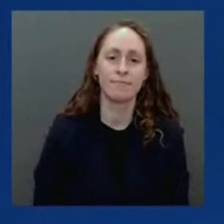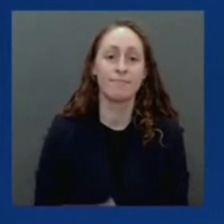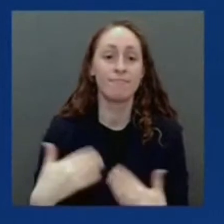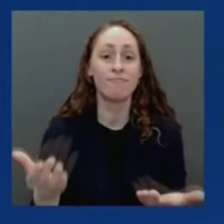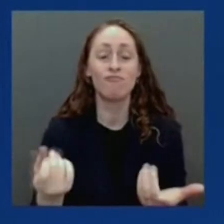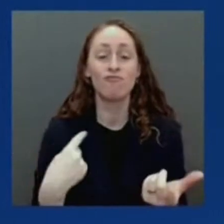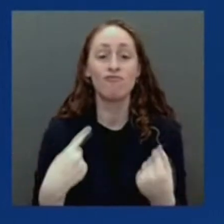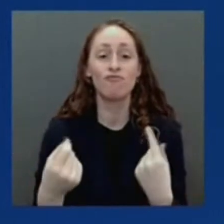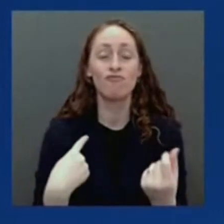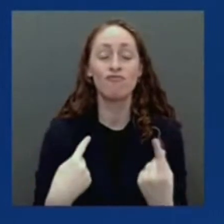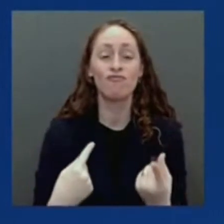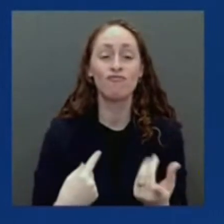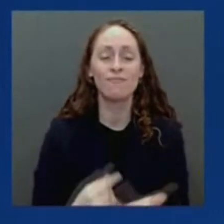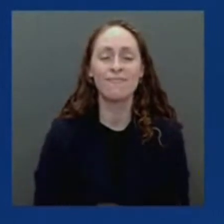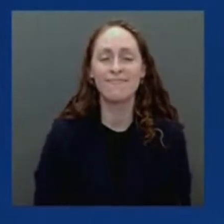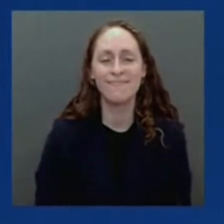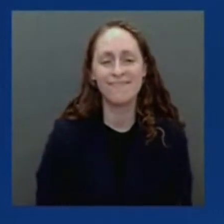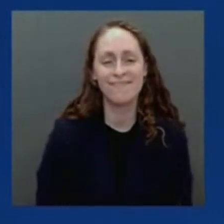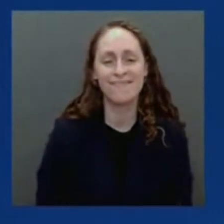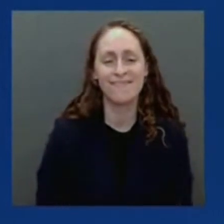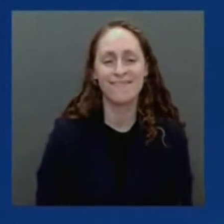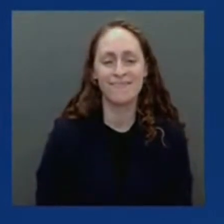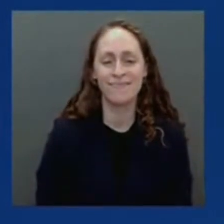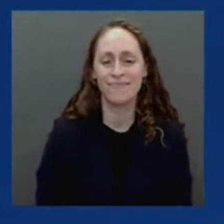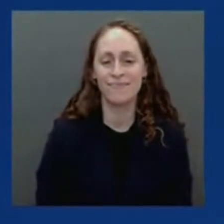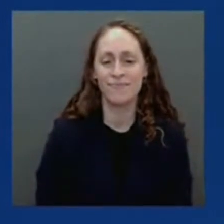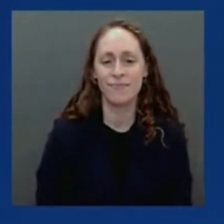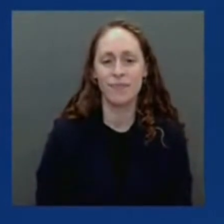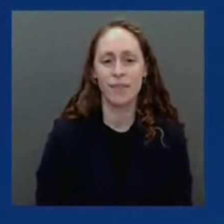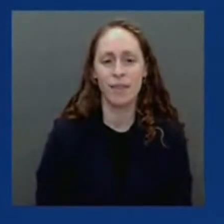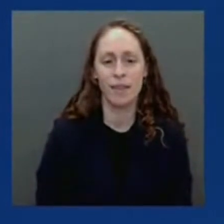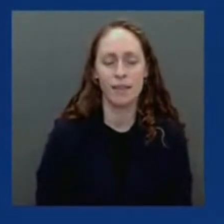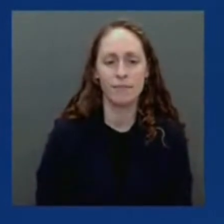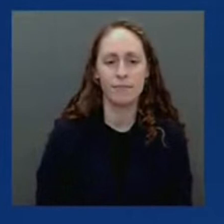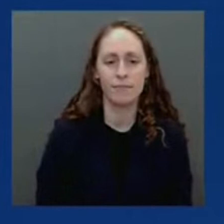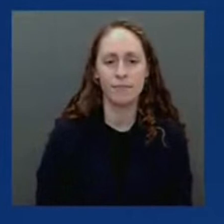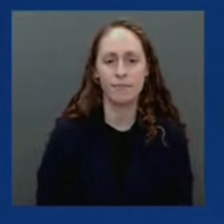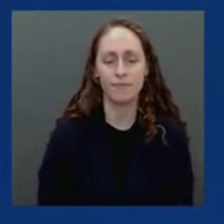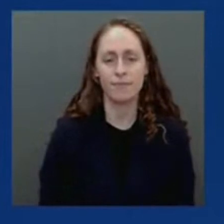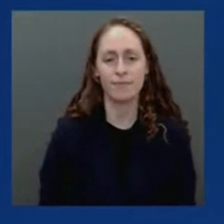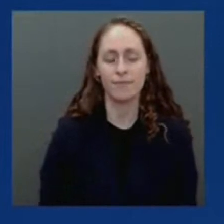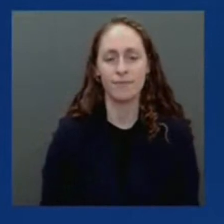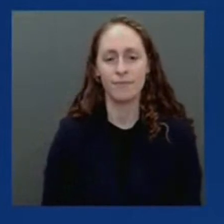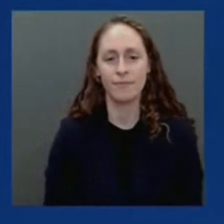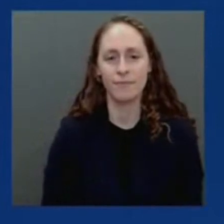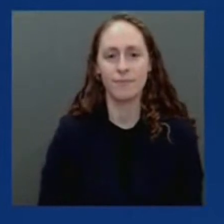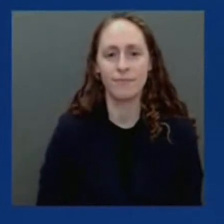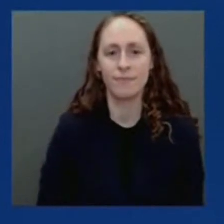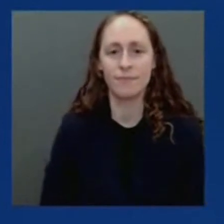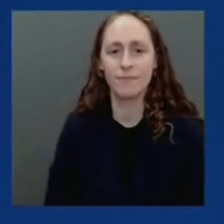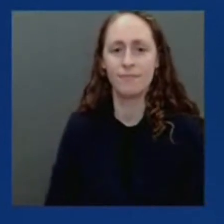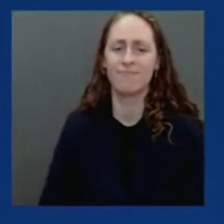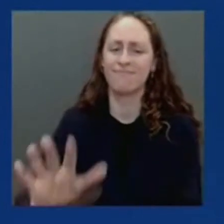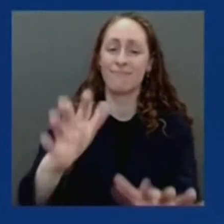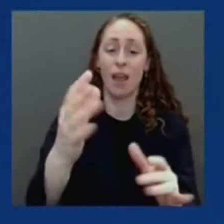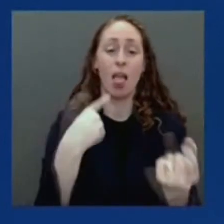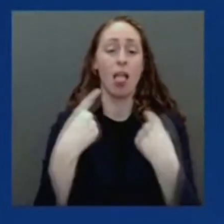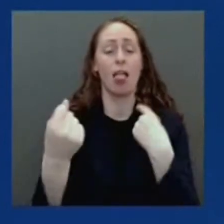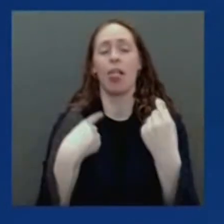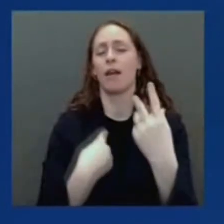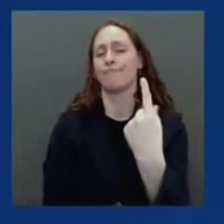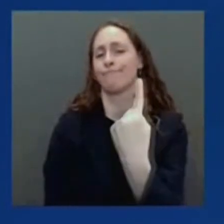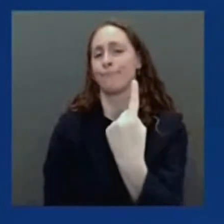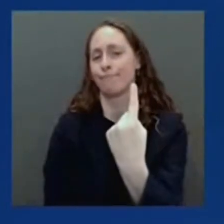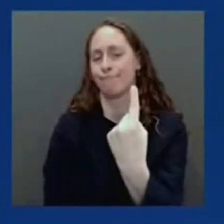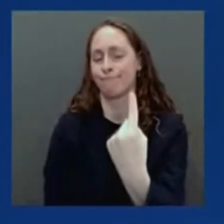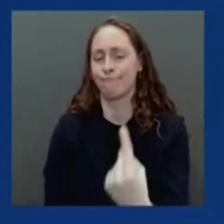Thanks, Jeff. We have time for a few questions. Please keep your questions to one. First, let's go to Laura Santonim at PBS.